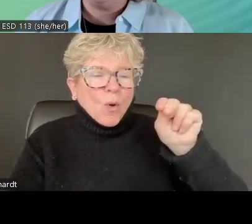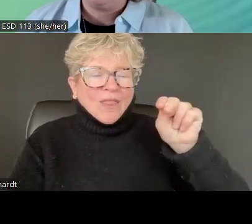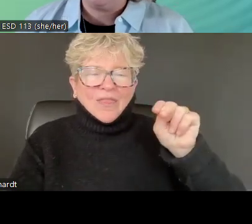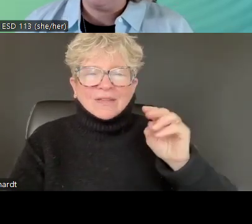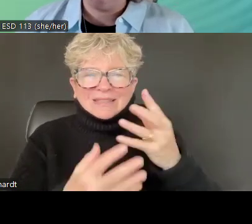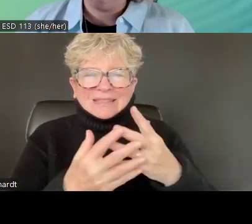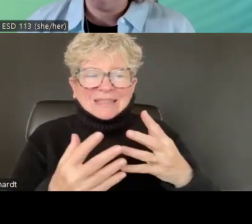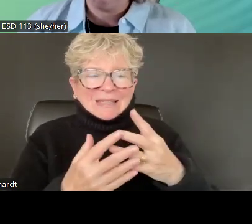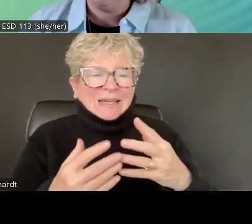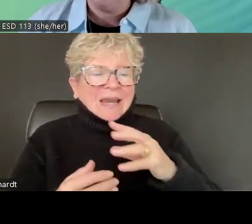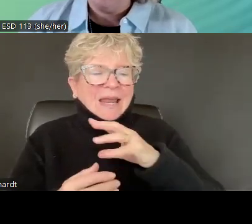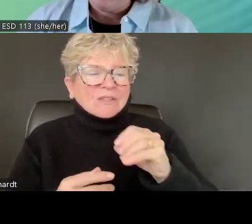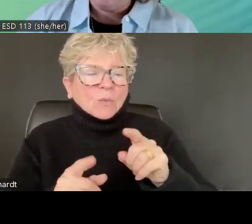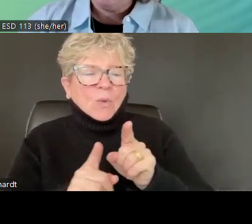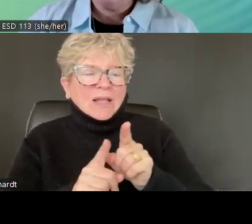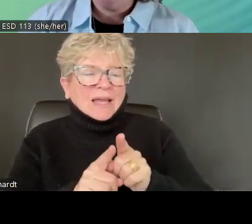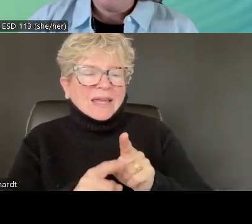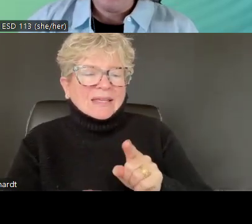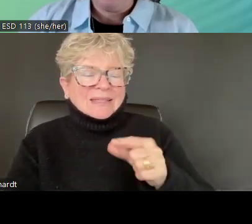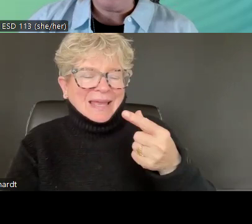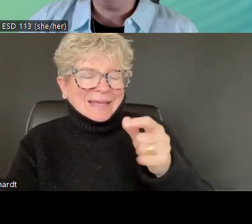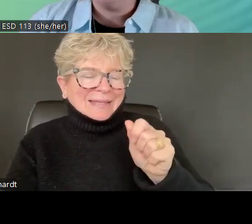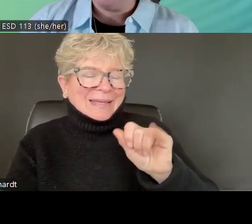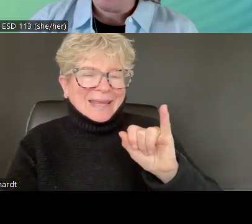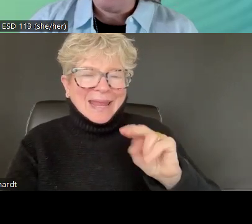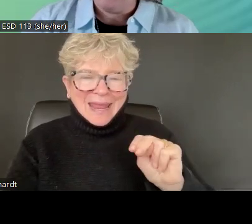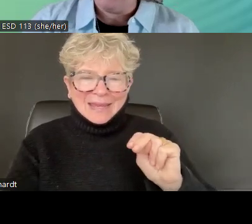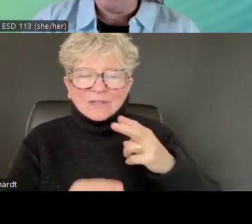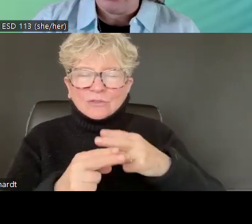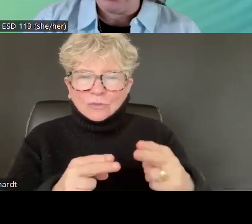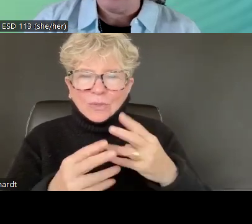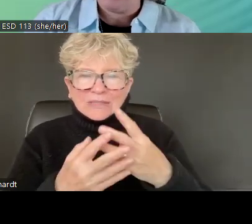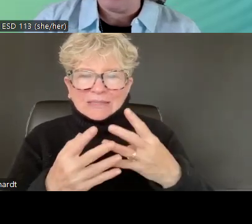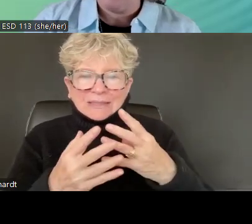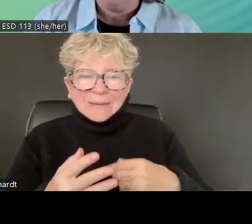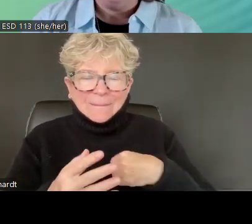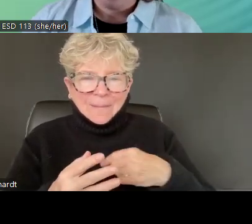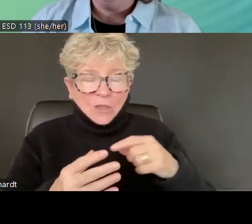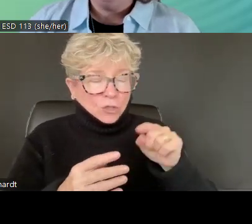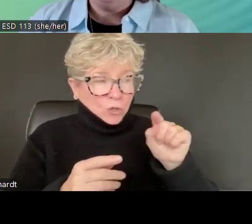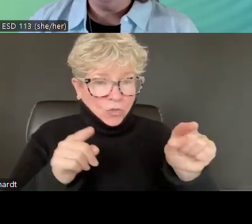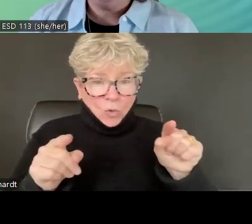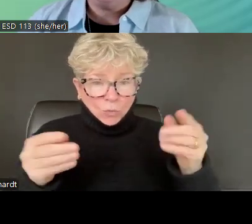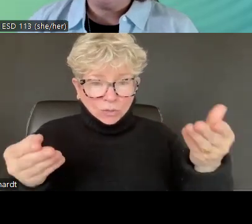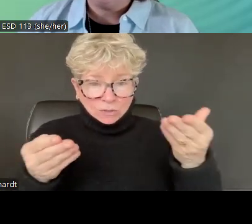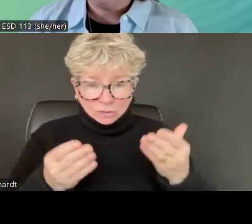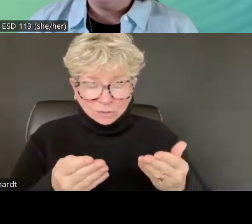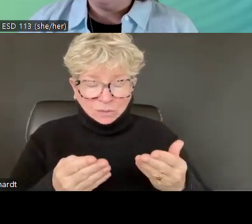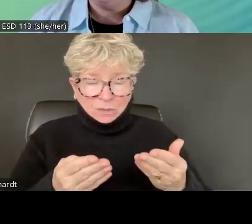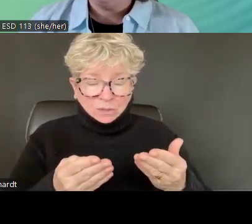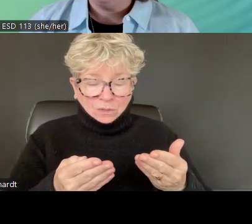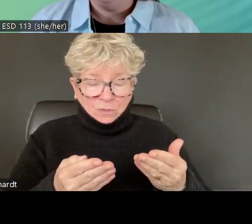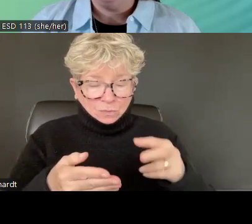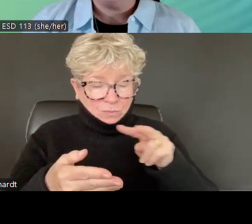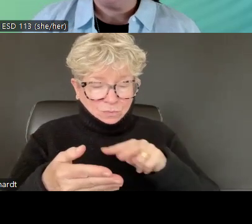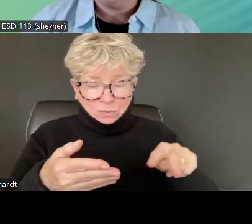short screener. And depending on the results of those screeners, we will refer a